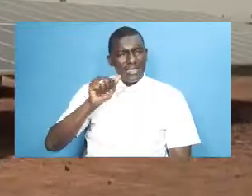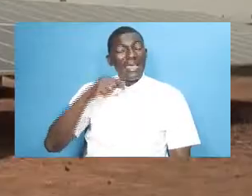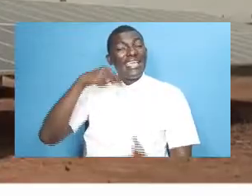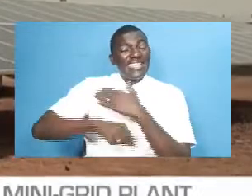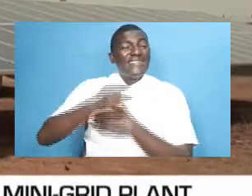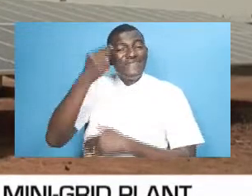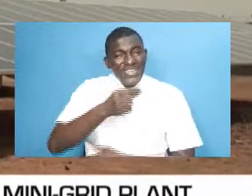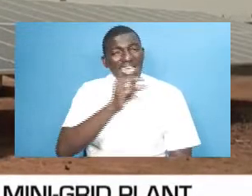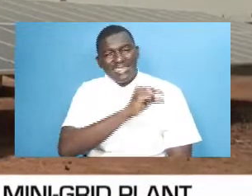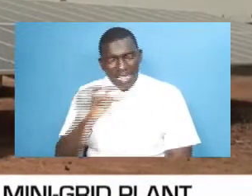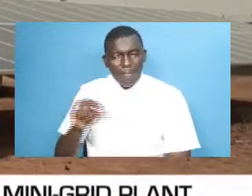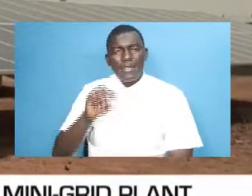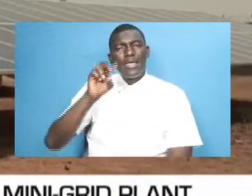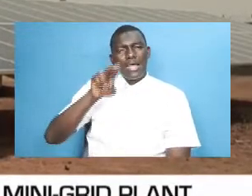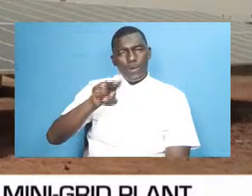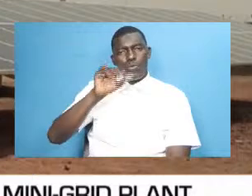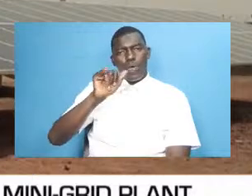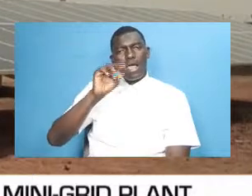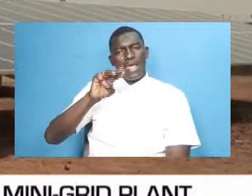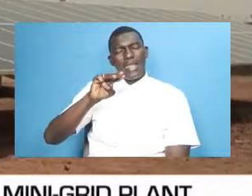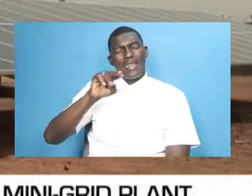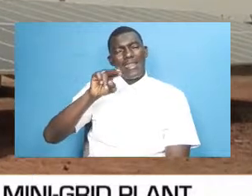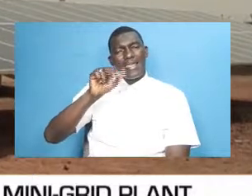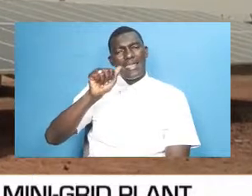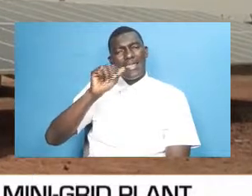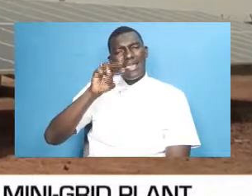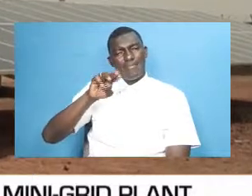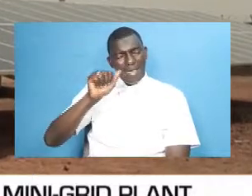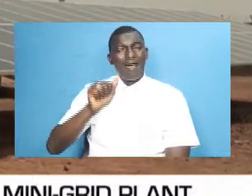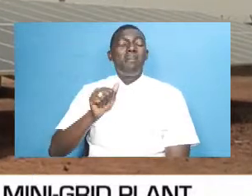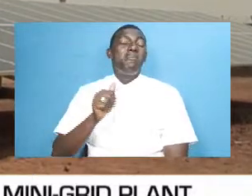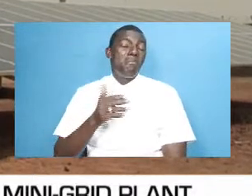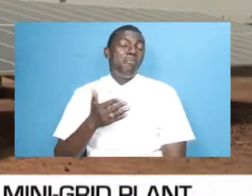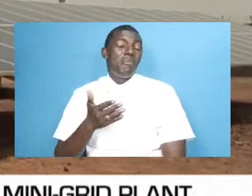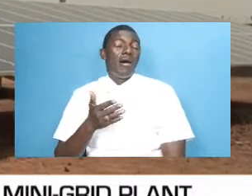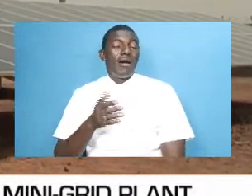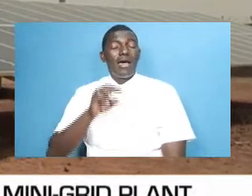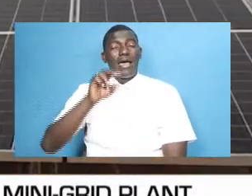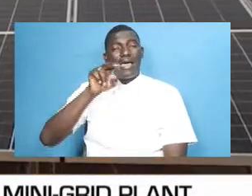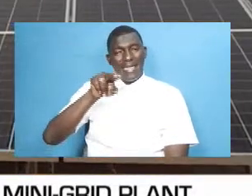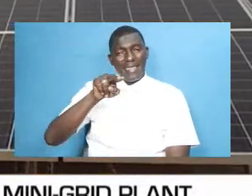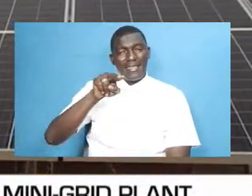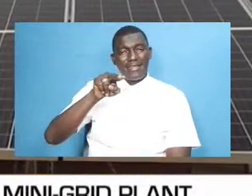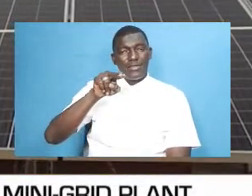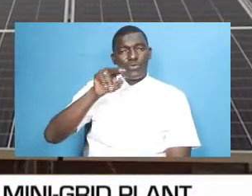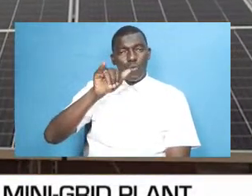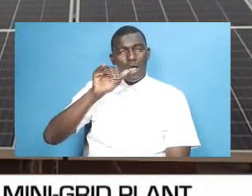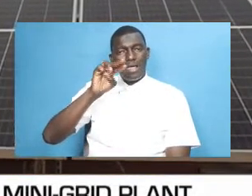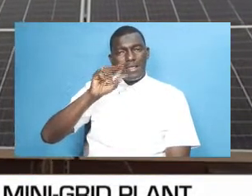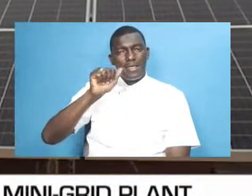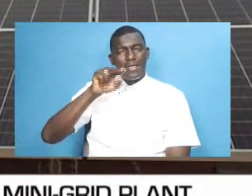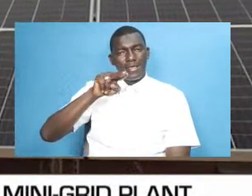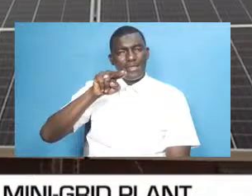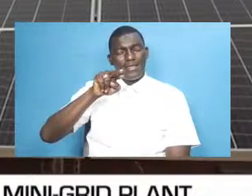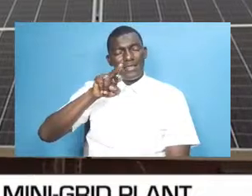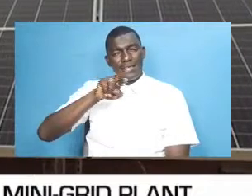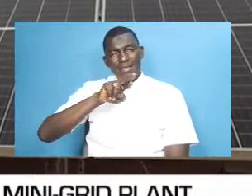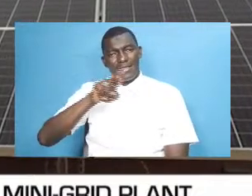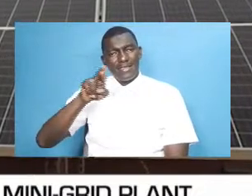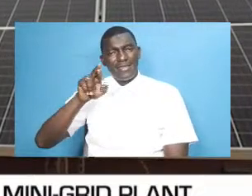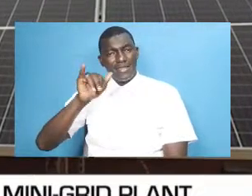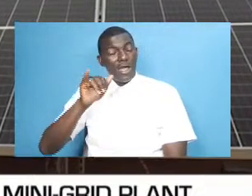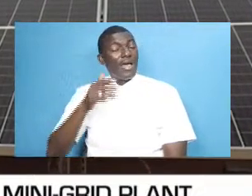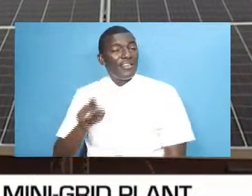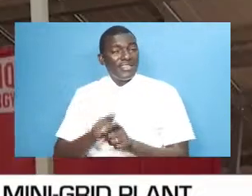report. The Green Solar Mini-Grid electricity project for rural Gambia is co-funded by a grant from the ECOWAS Center